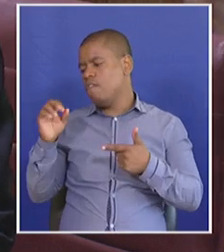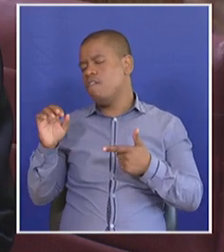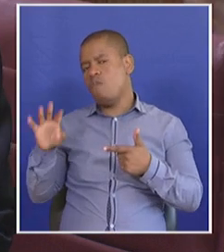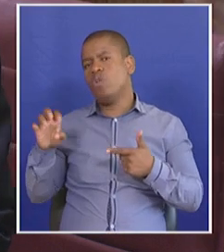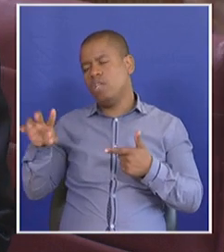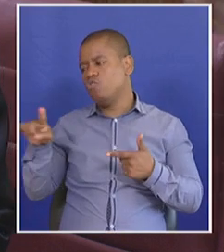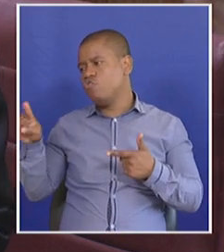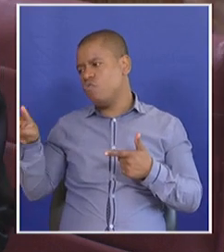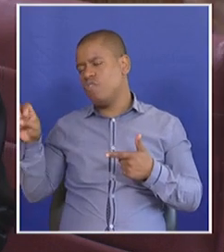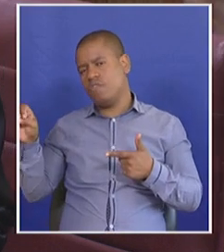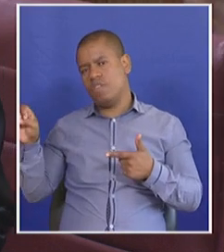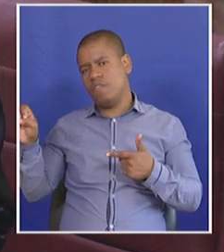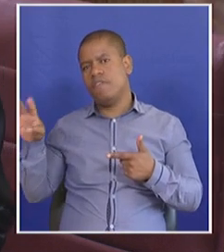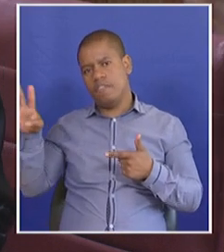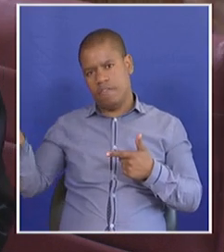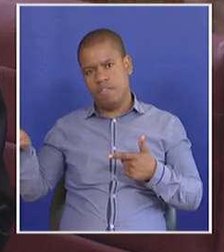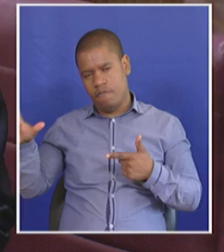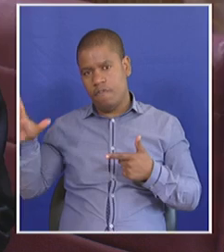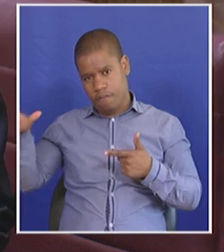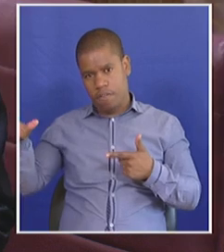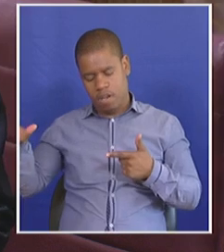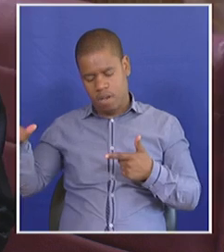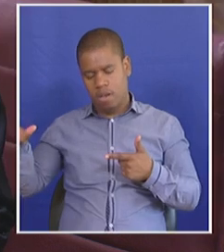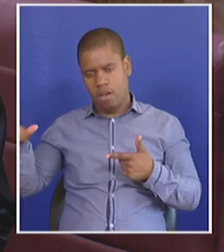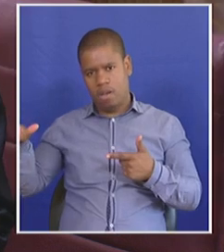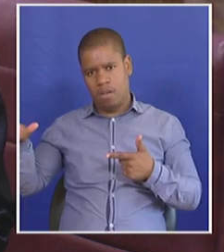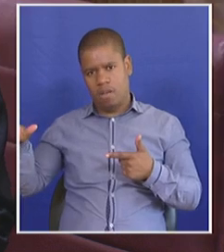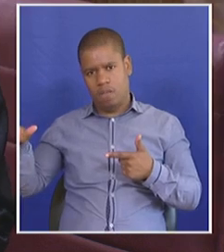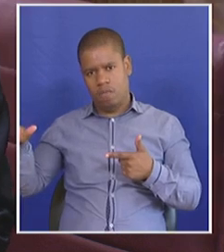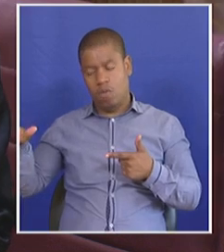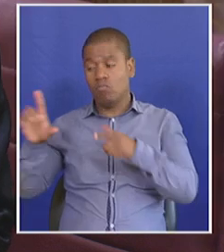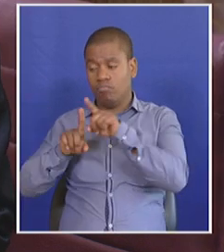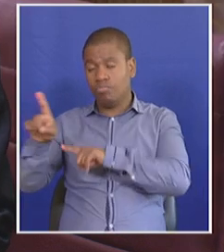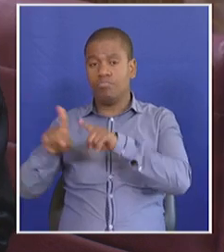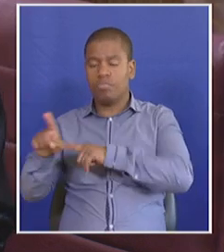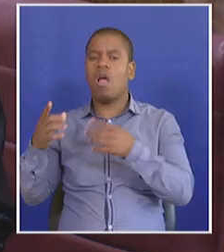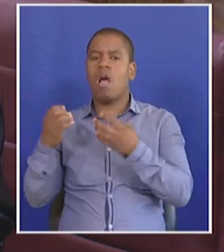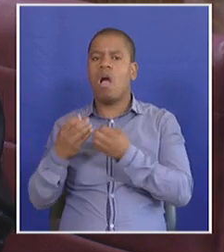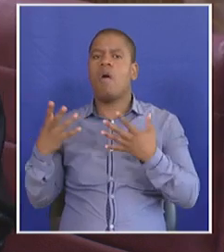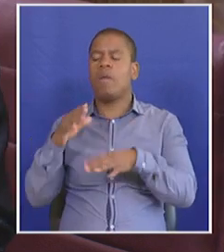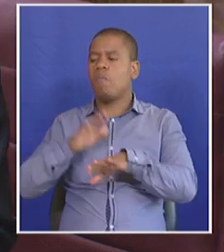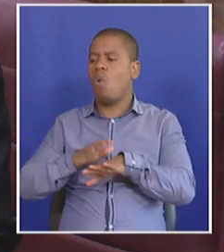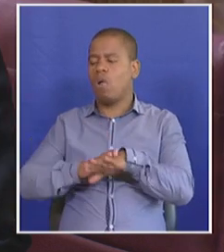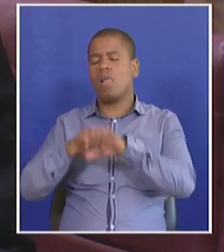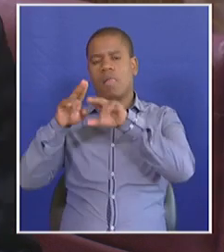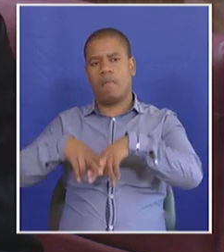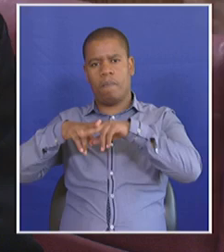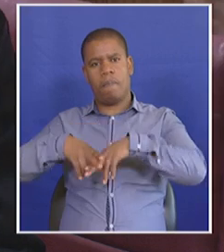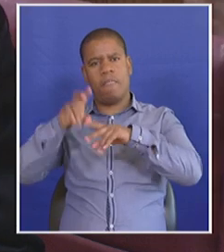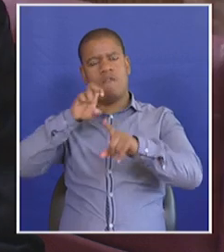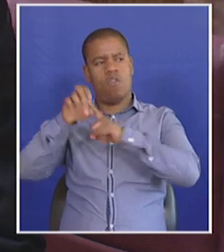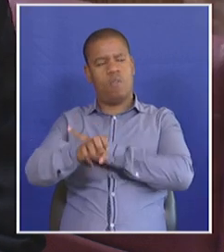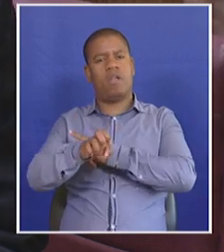2014-15 financial year, and due to the specific focus on all environmental crimes, so it's not